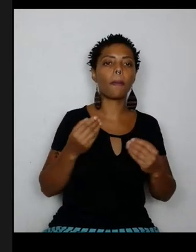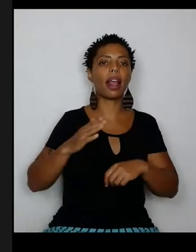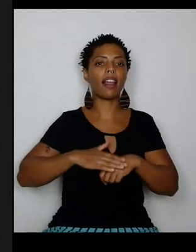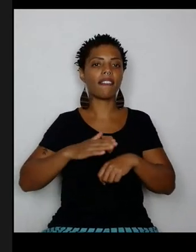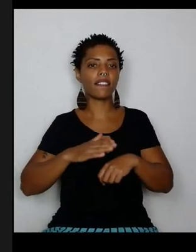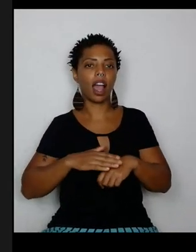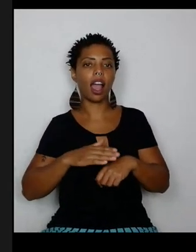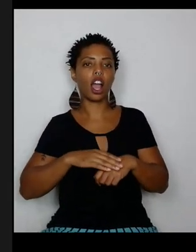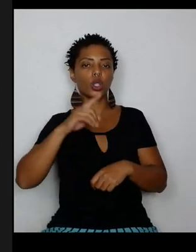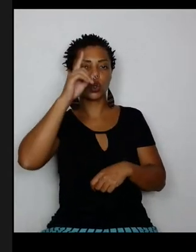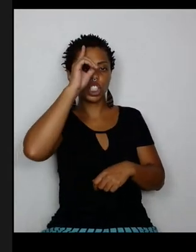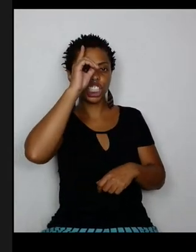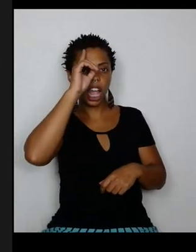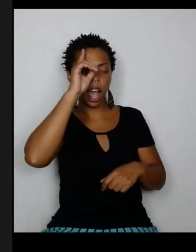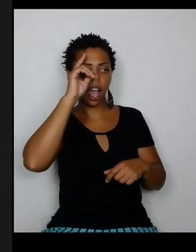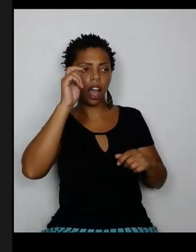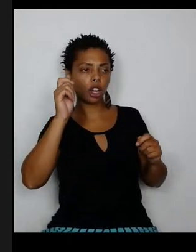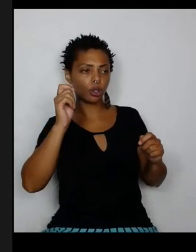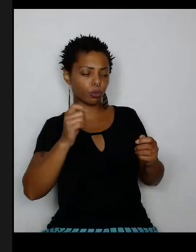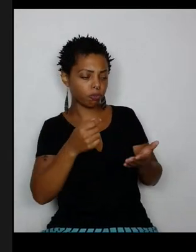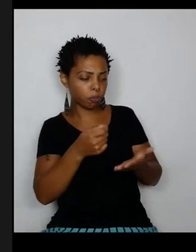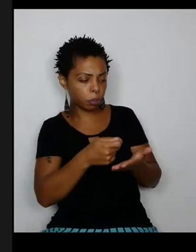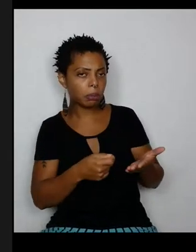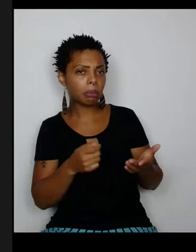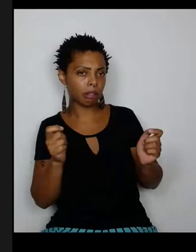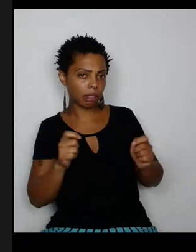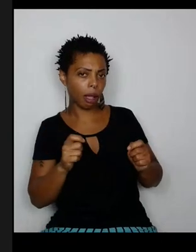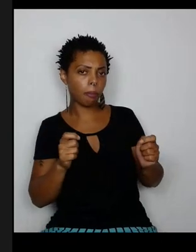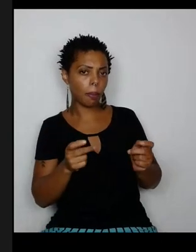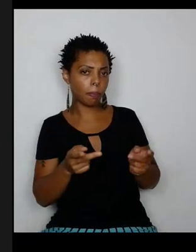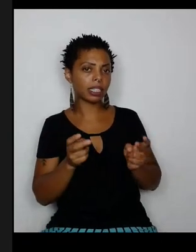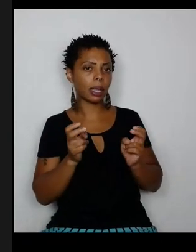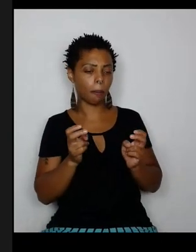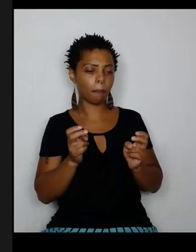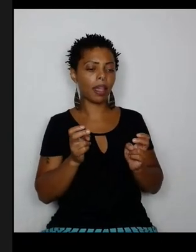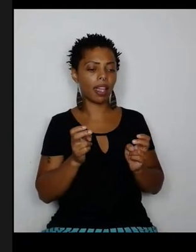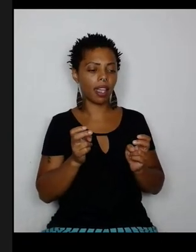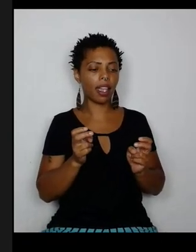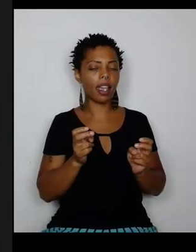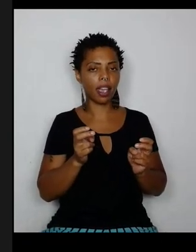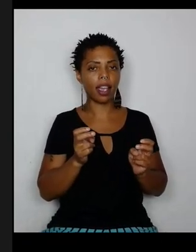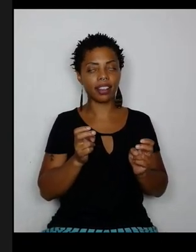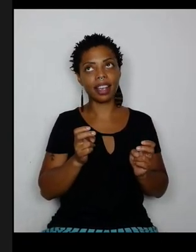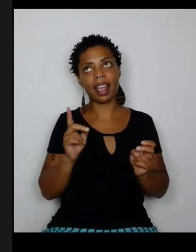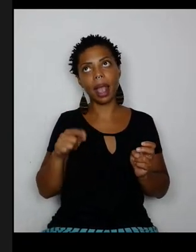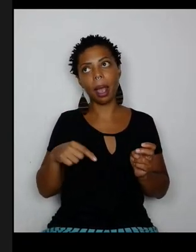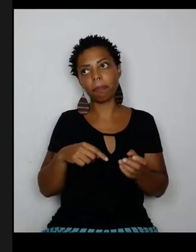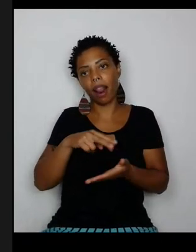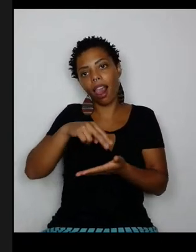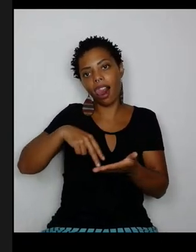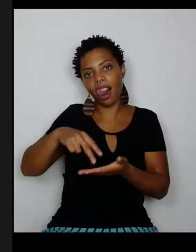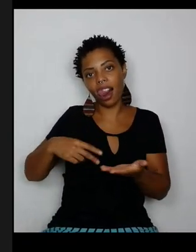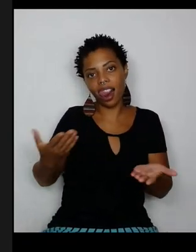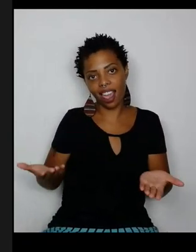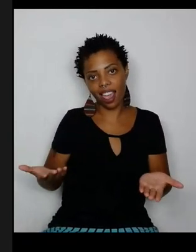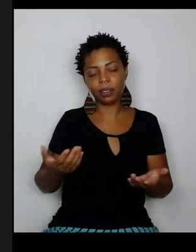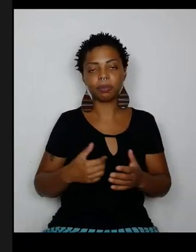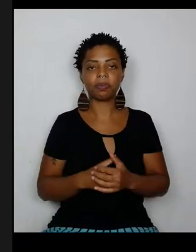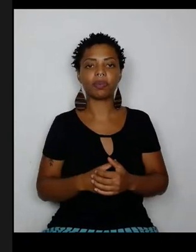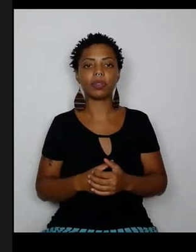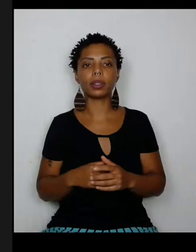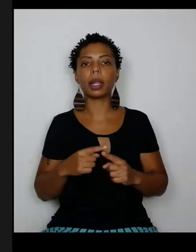in the way he builds his journals the way he writes his texts that were made to be read